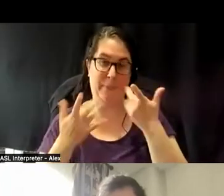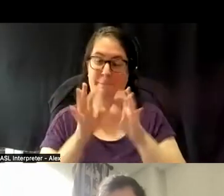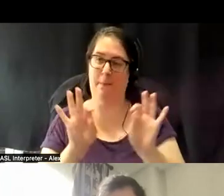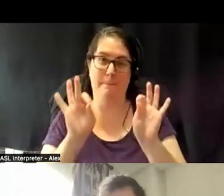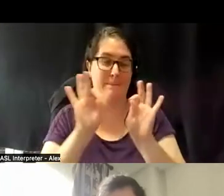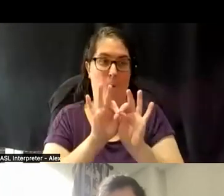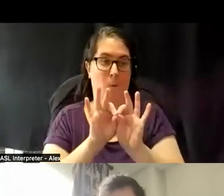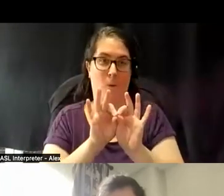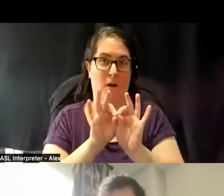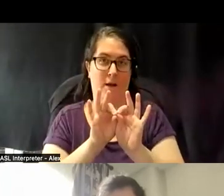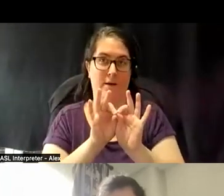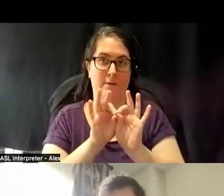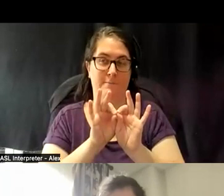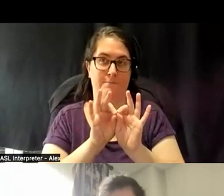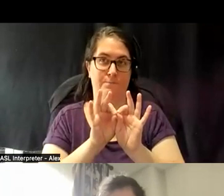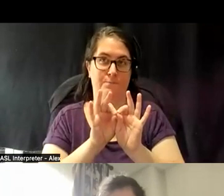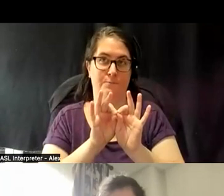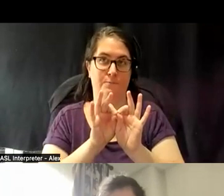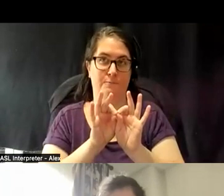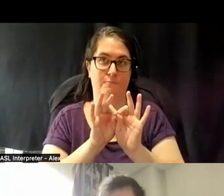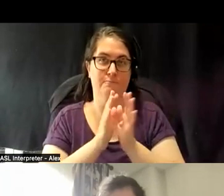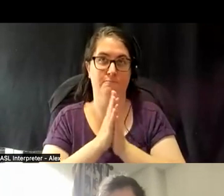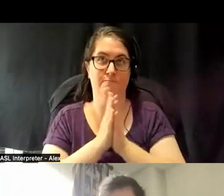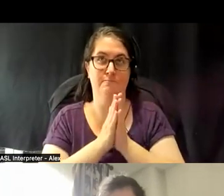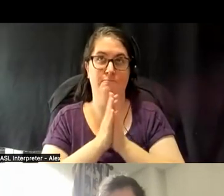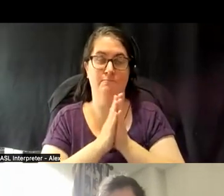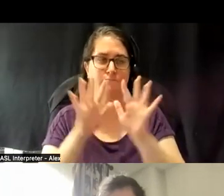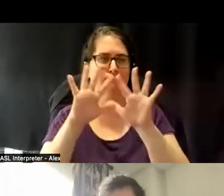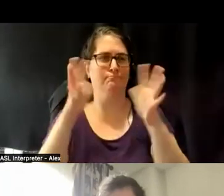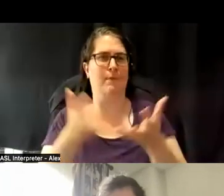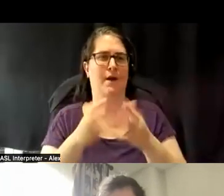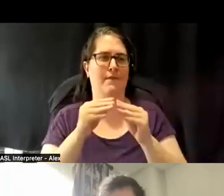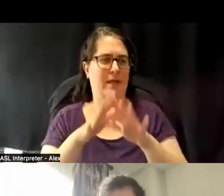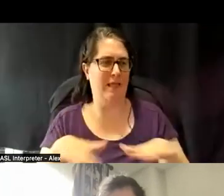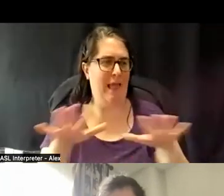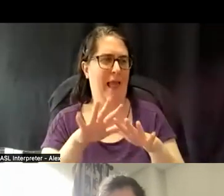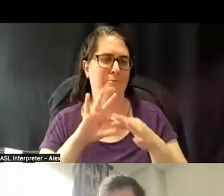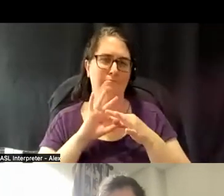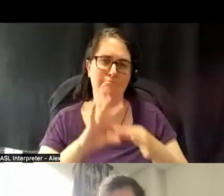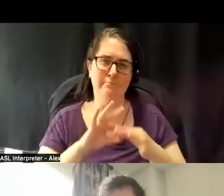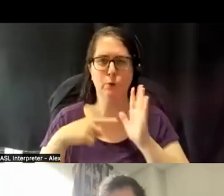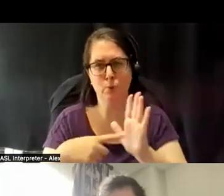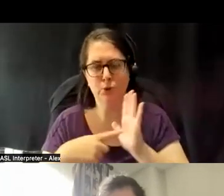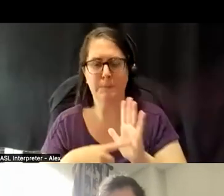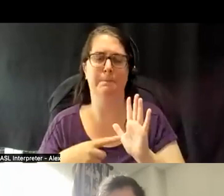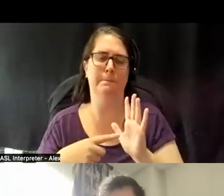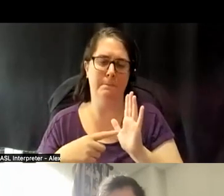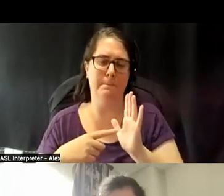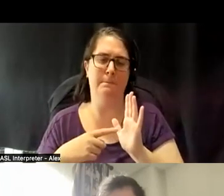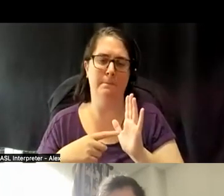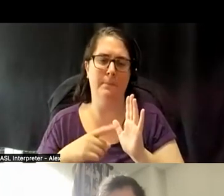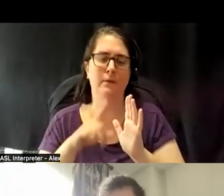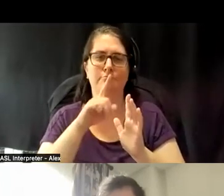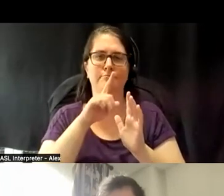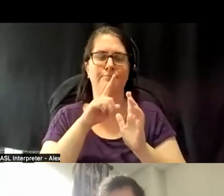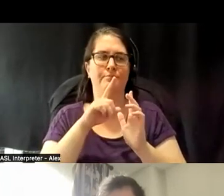say, when it comes to this whole piece of like land stewardship and not actually